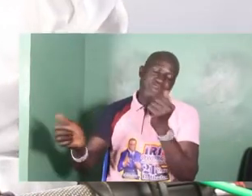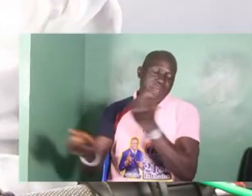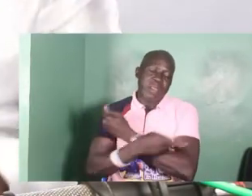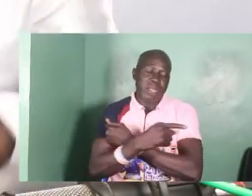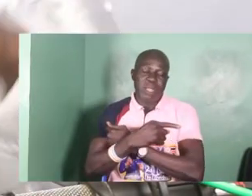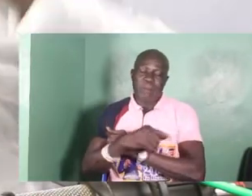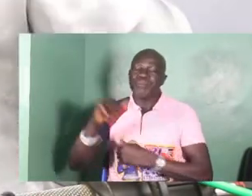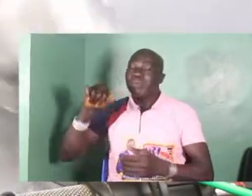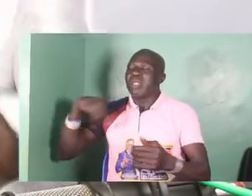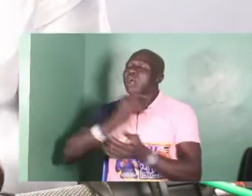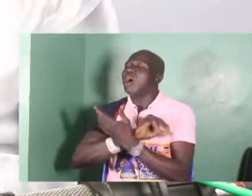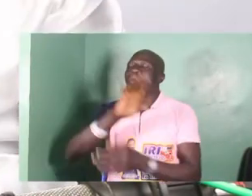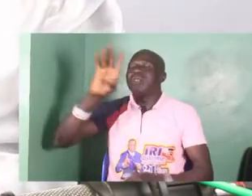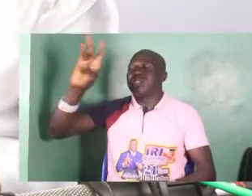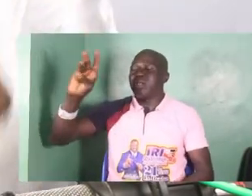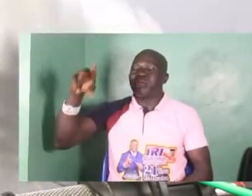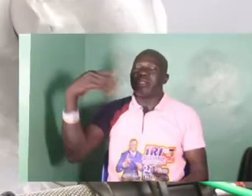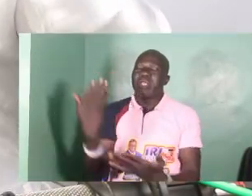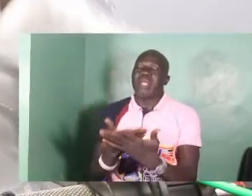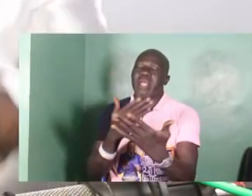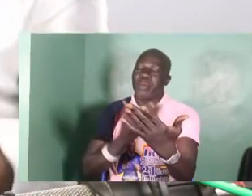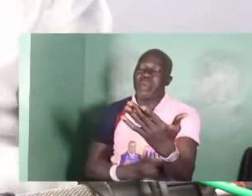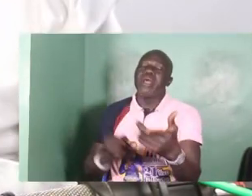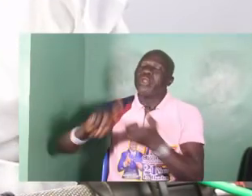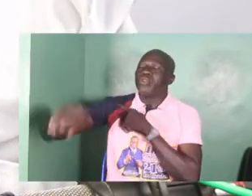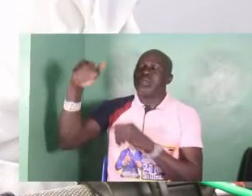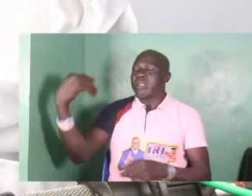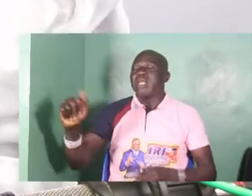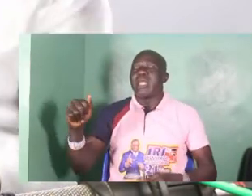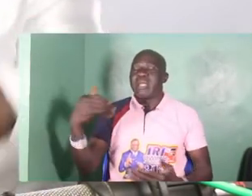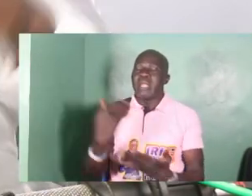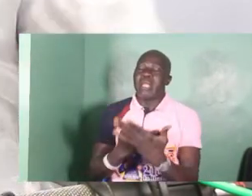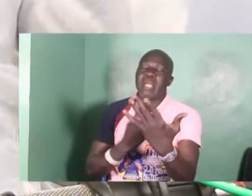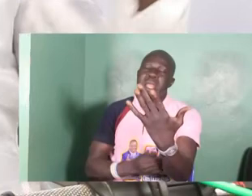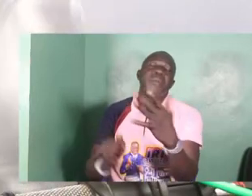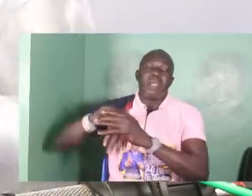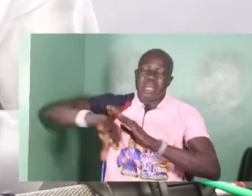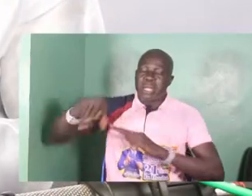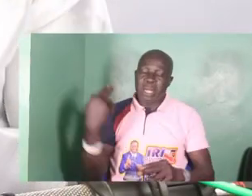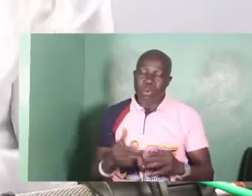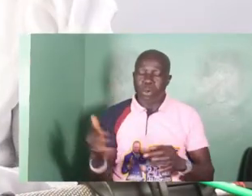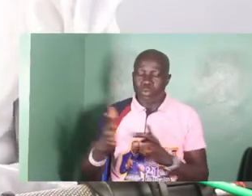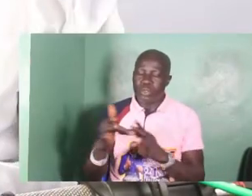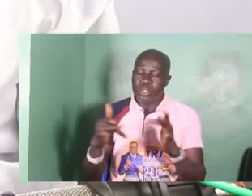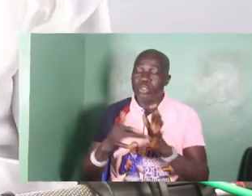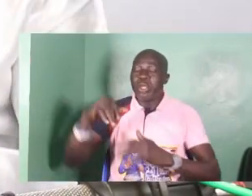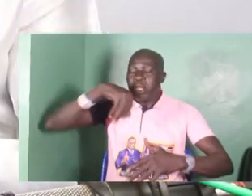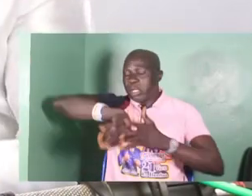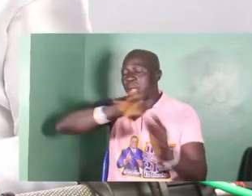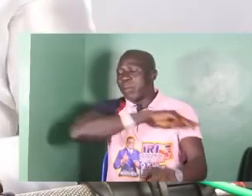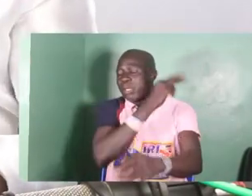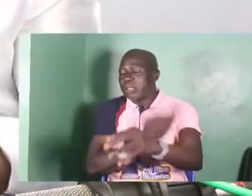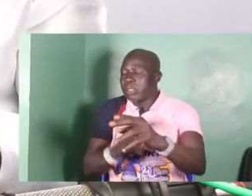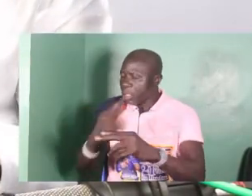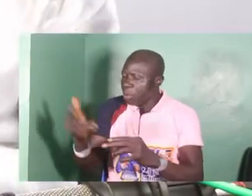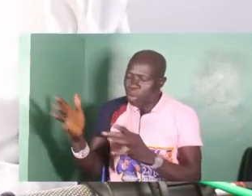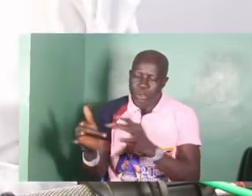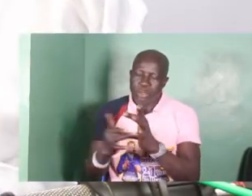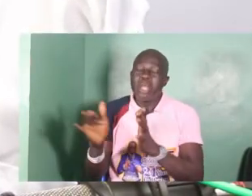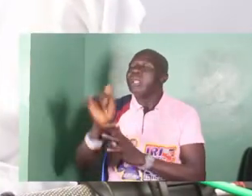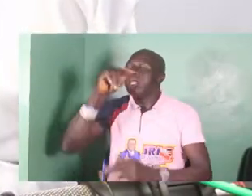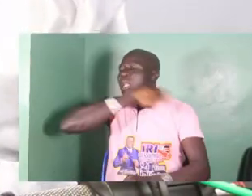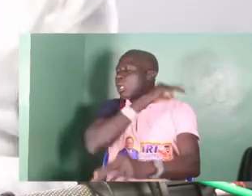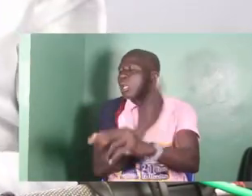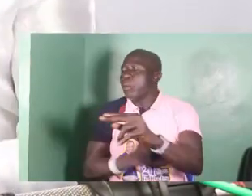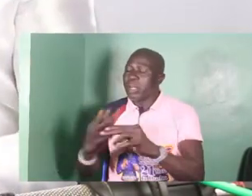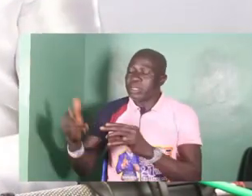every day. By 7 a.m. to 10 a.m. In the name of Jesus. In the mighty name of Jesus.